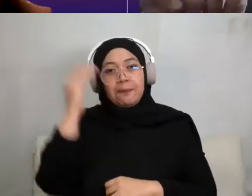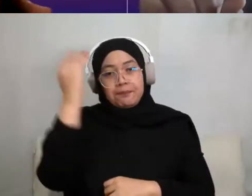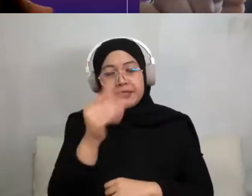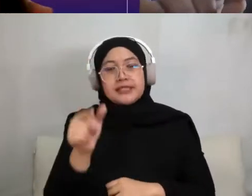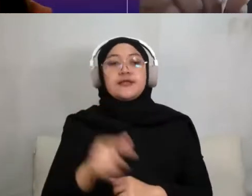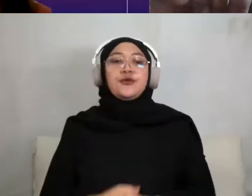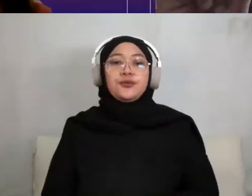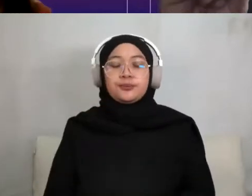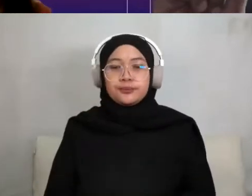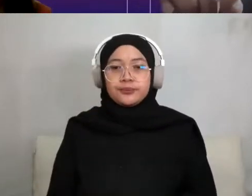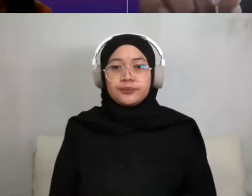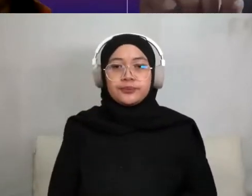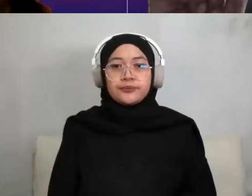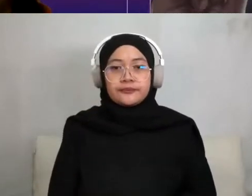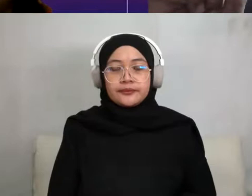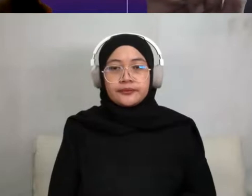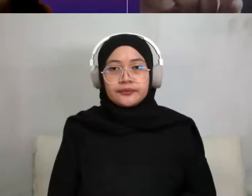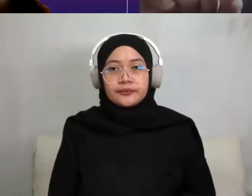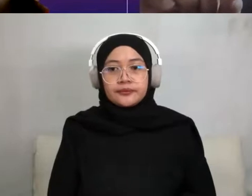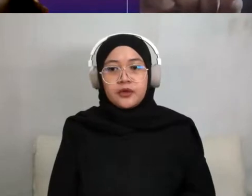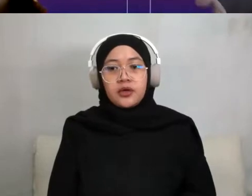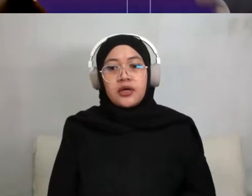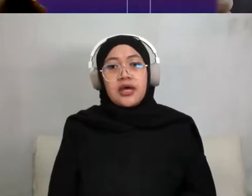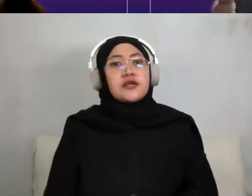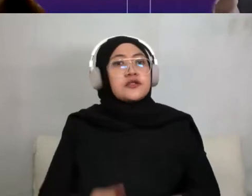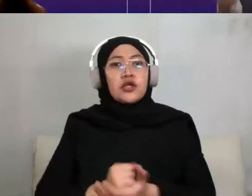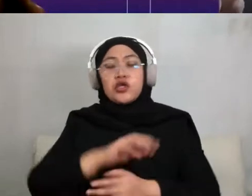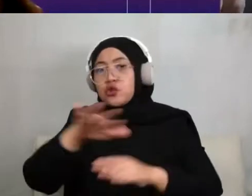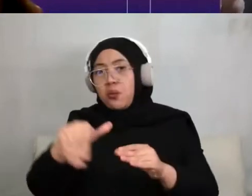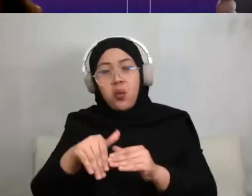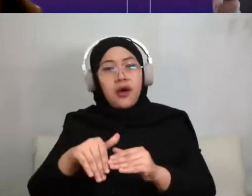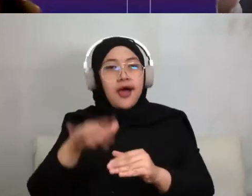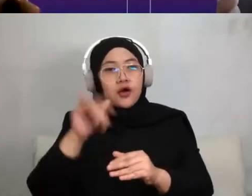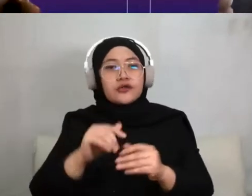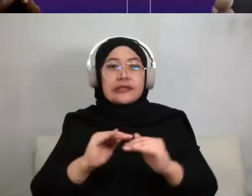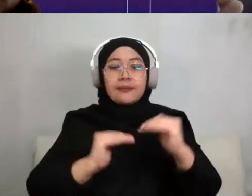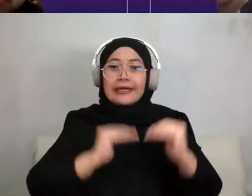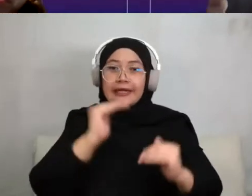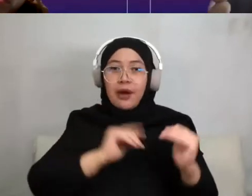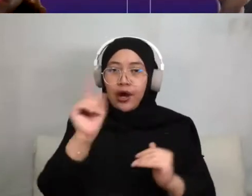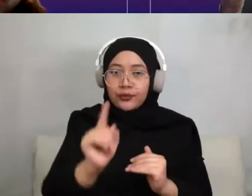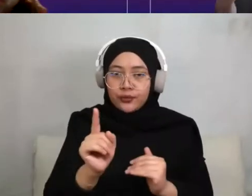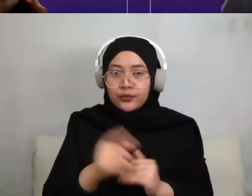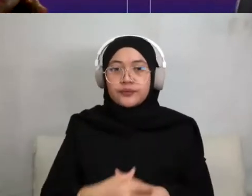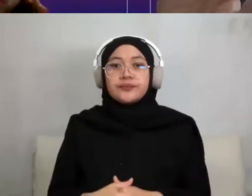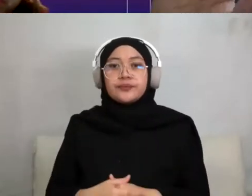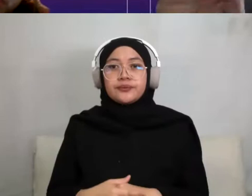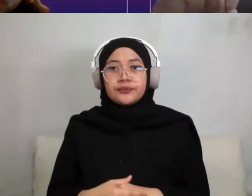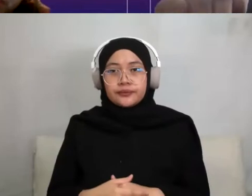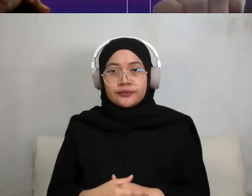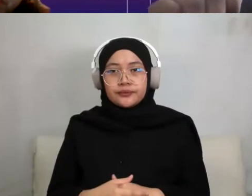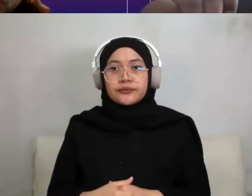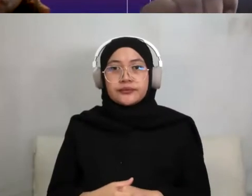is based upon the coverage that the bus is going to make in its daily, monthly, or yearly, or lifetime